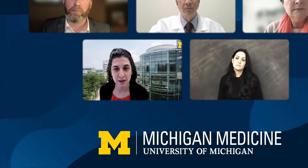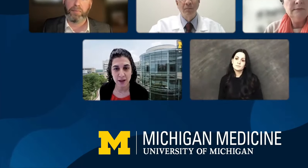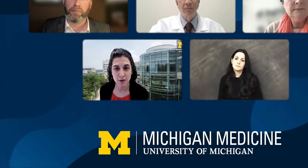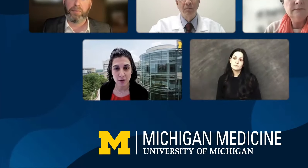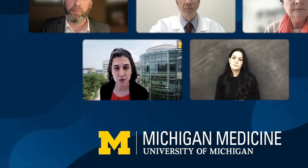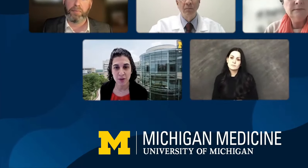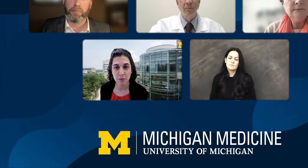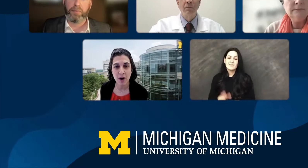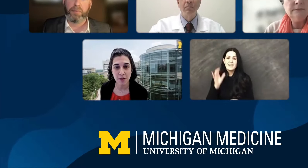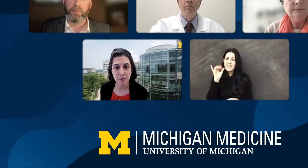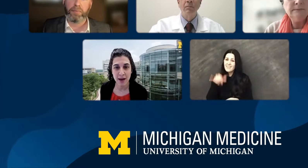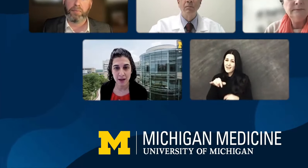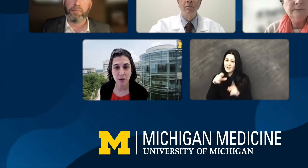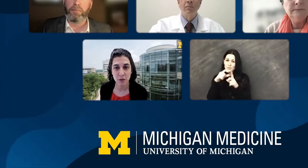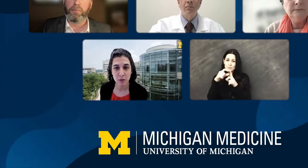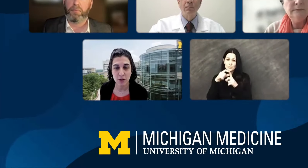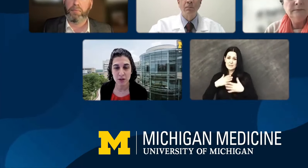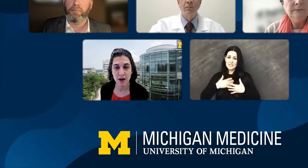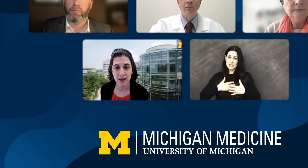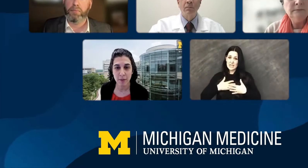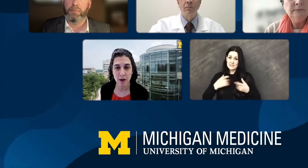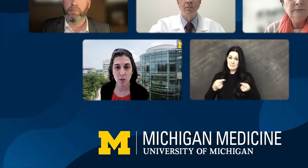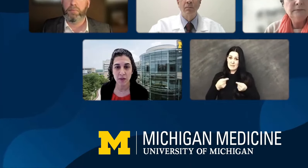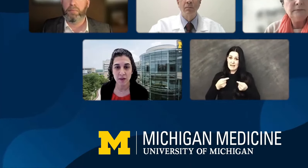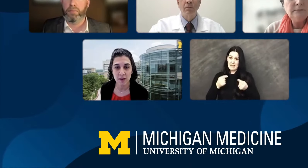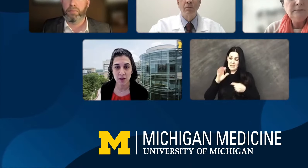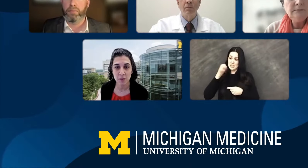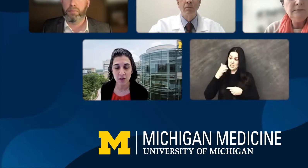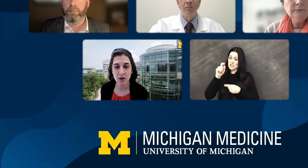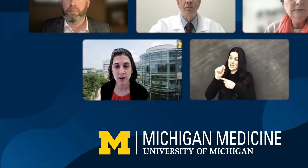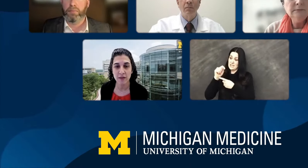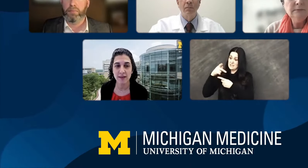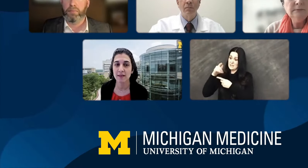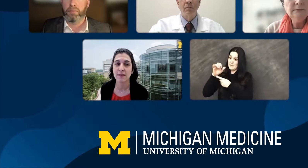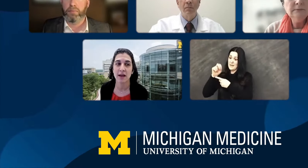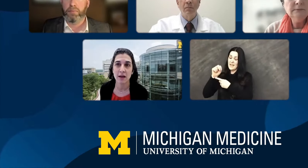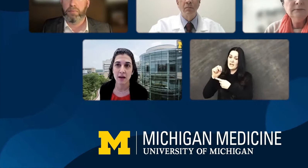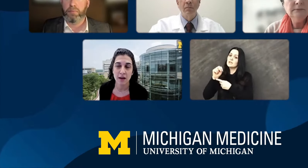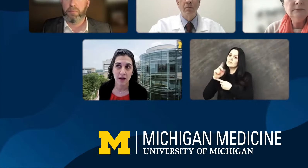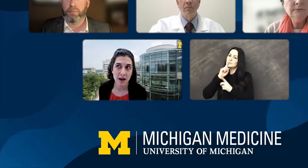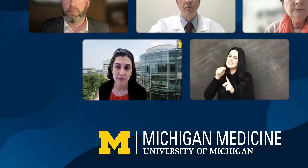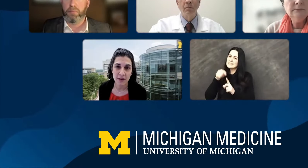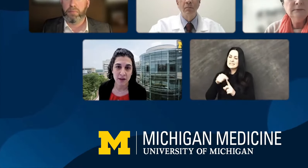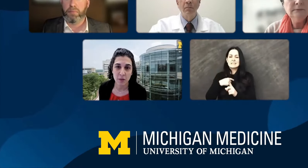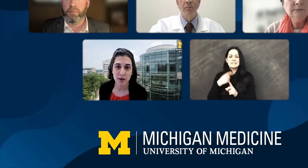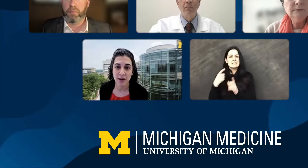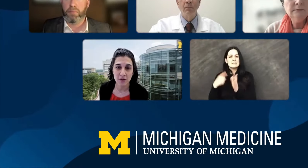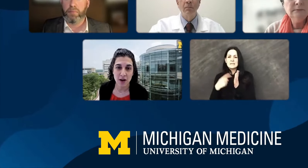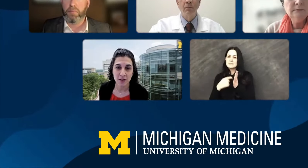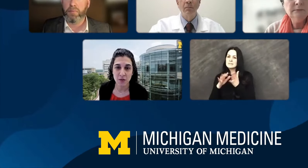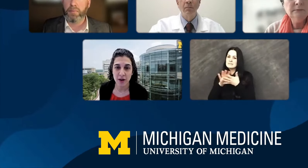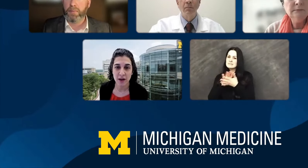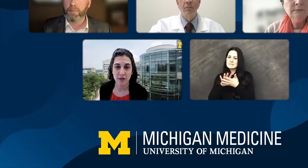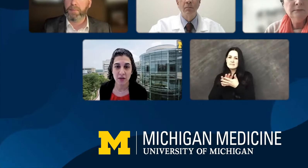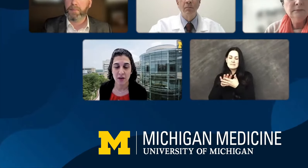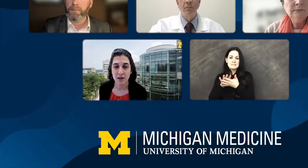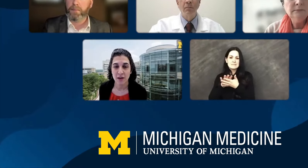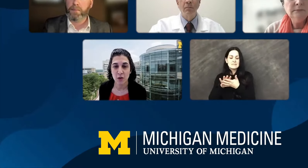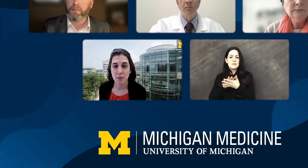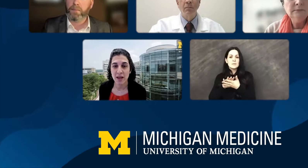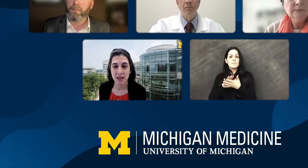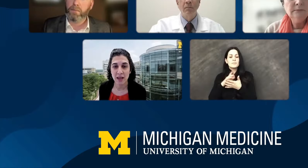chest pain can also be problematic when we're talking about what the symptoms are, in the sense that I feel like when I've talked